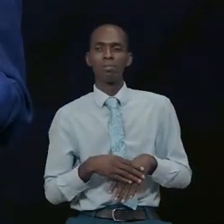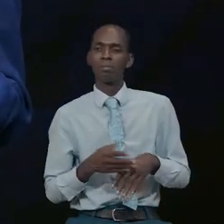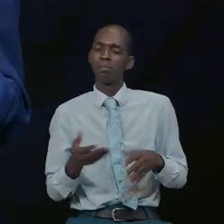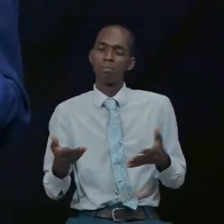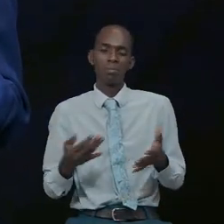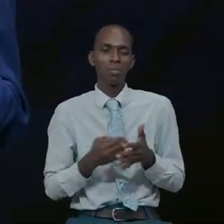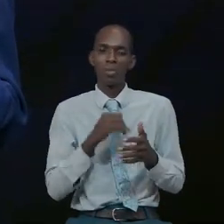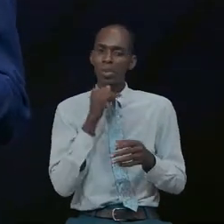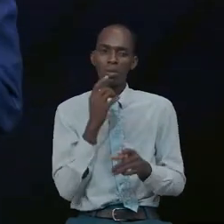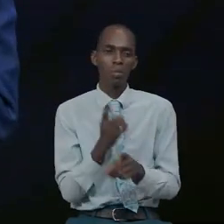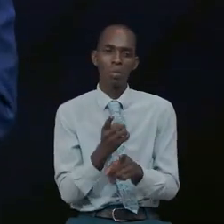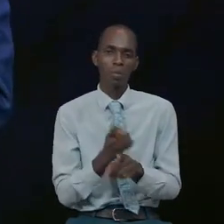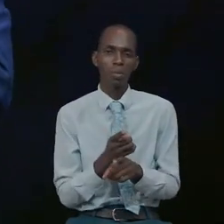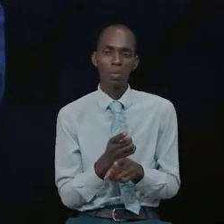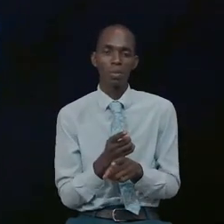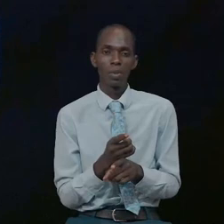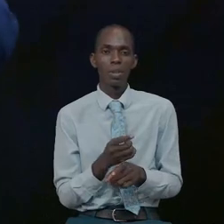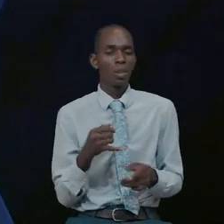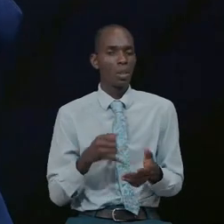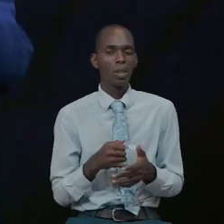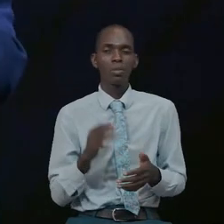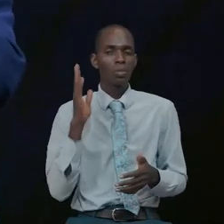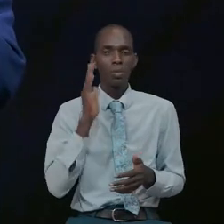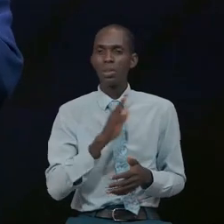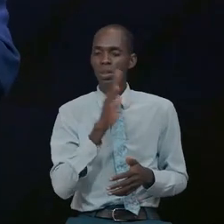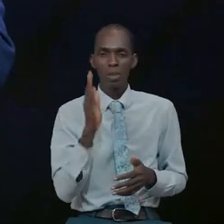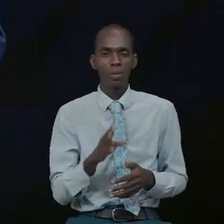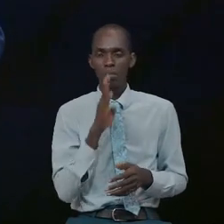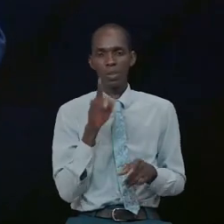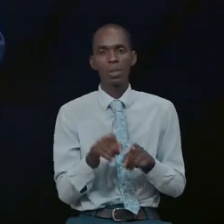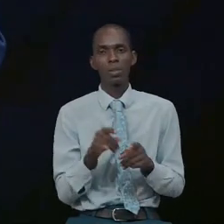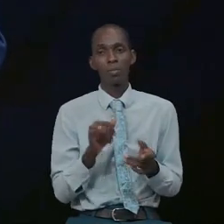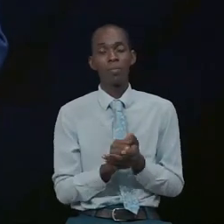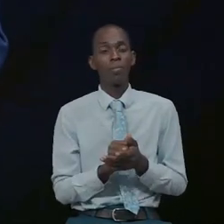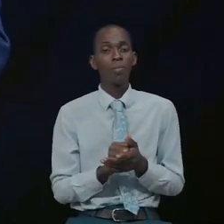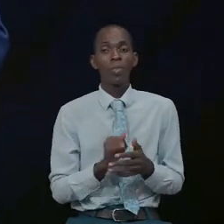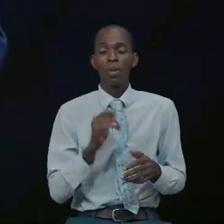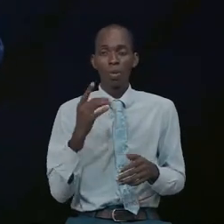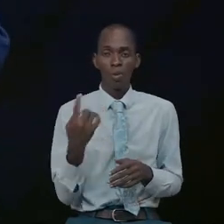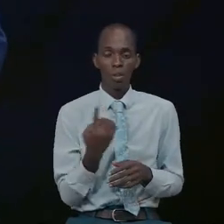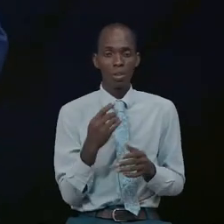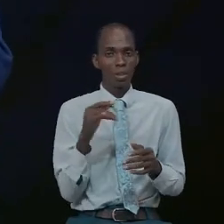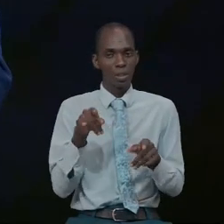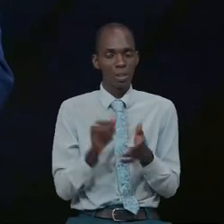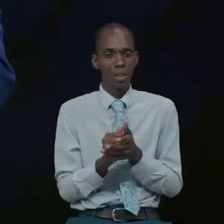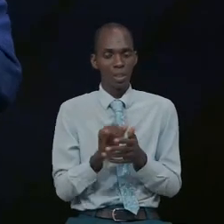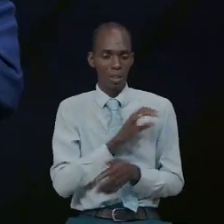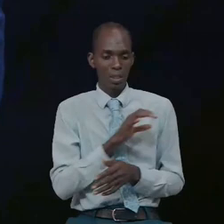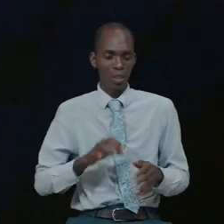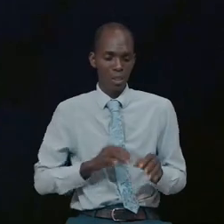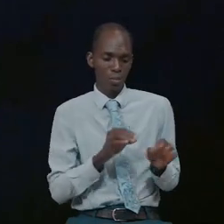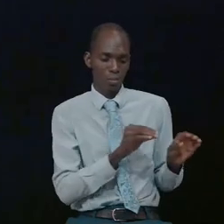not right. I should never do that. Always think about Christ passing his word to